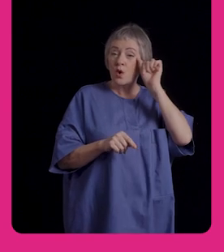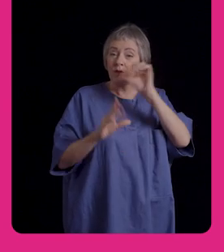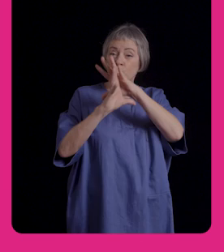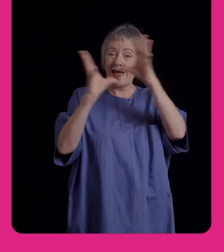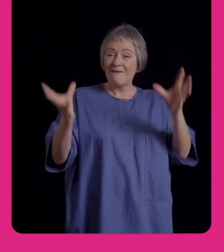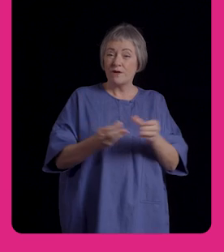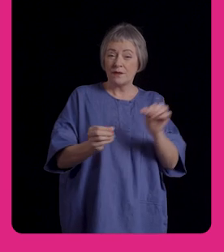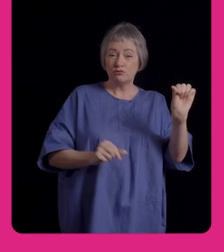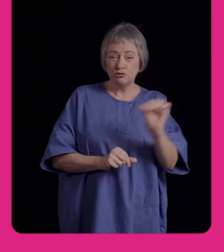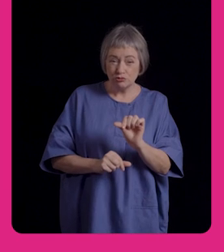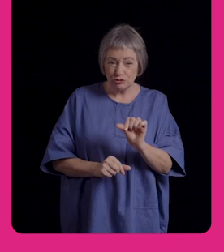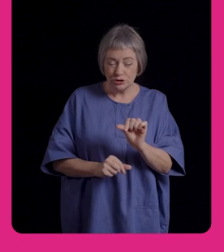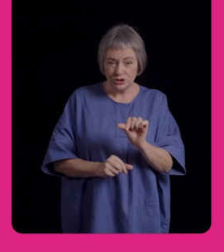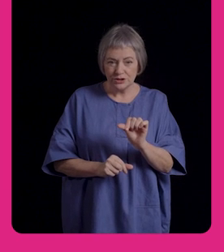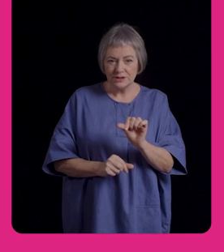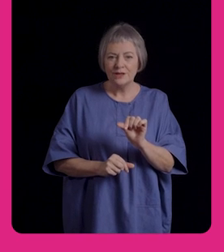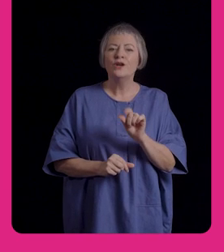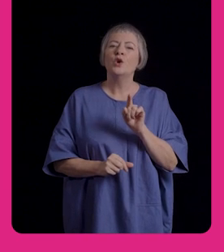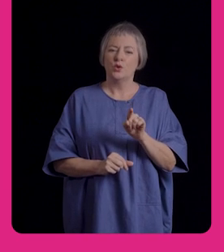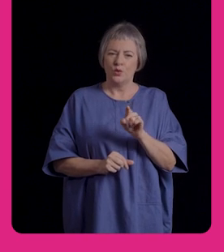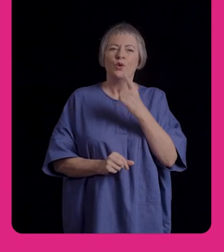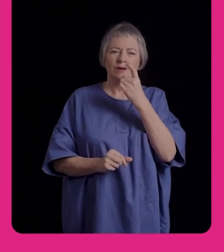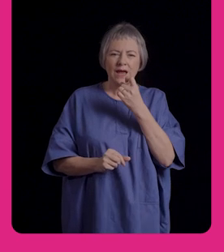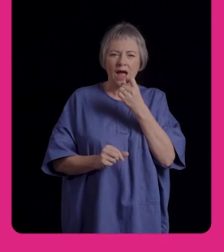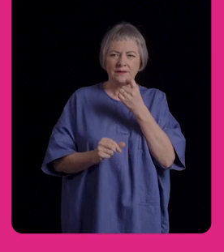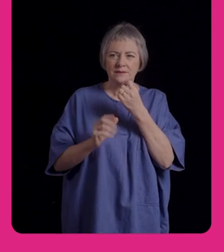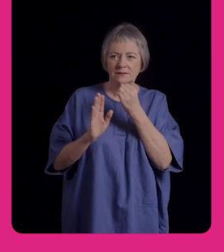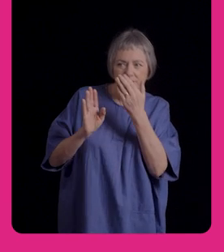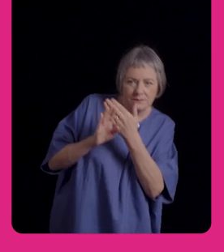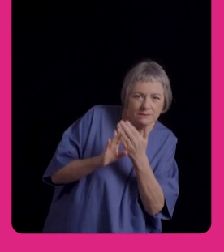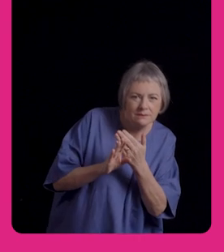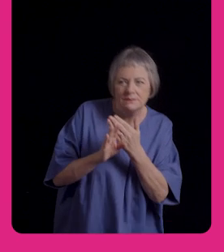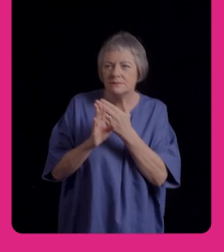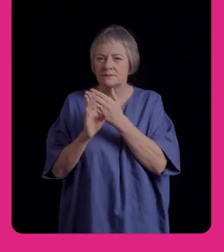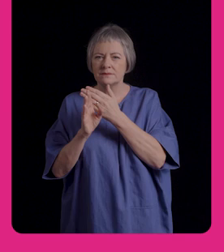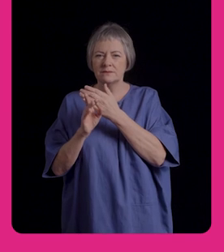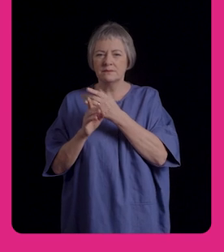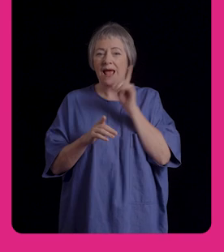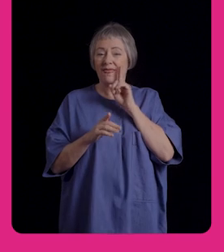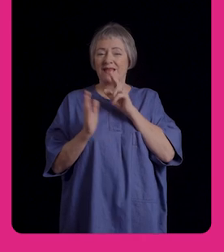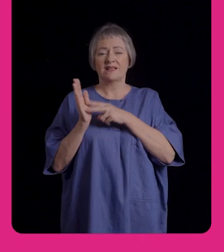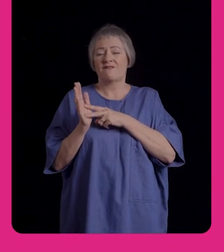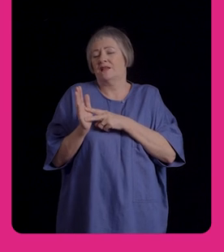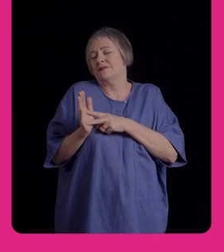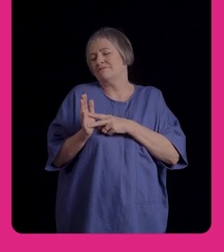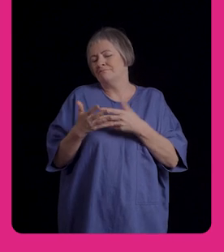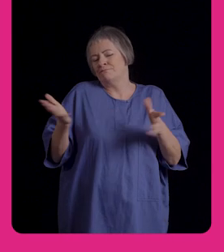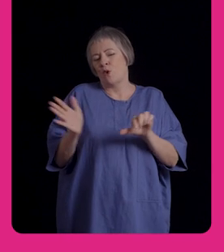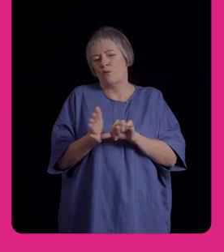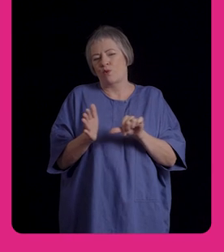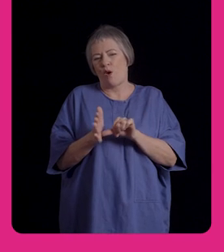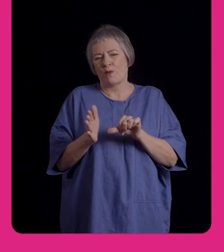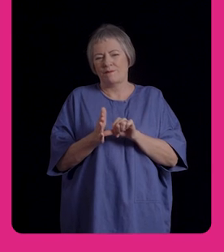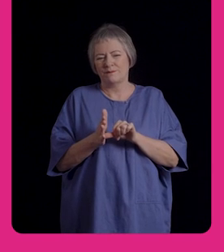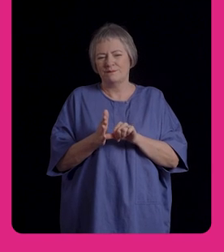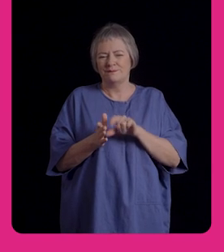be, you are able to like duck behind things. I think Lady Vex has no trouble if